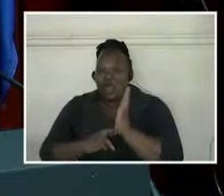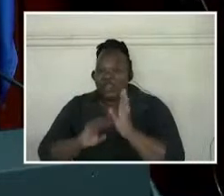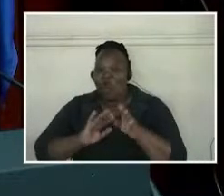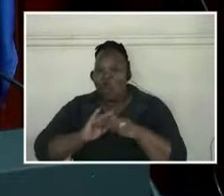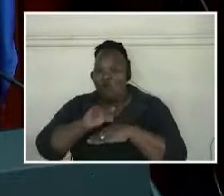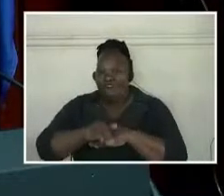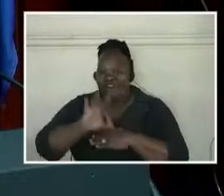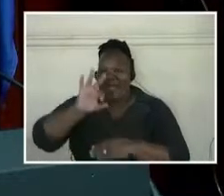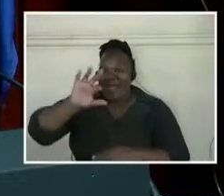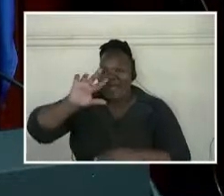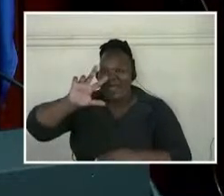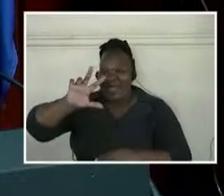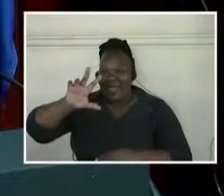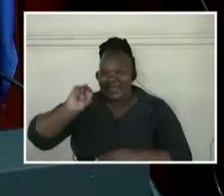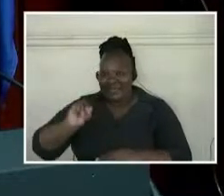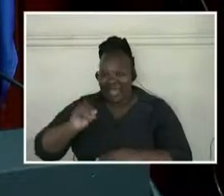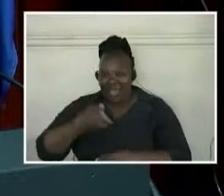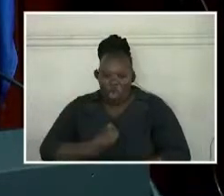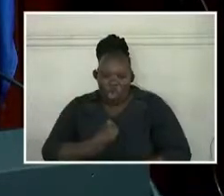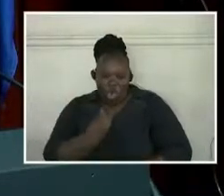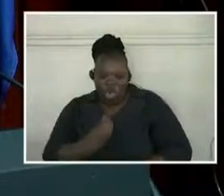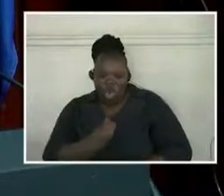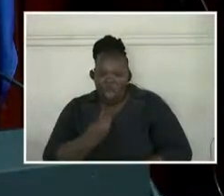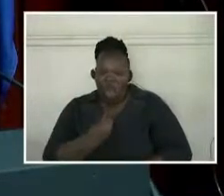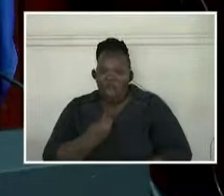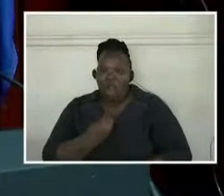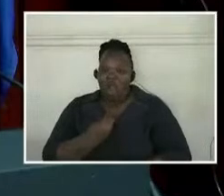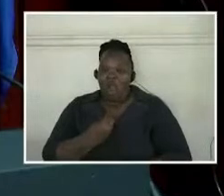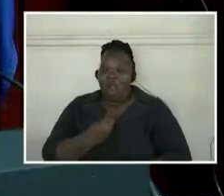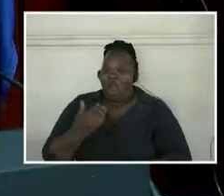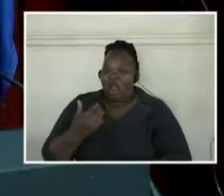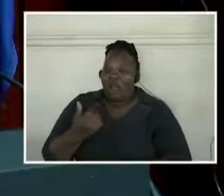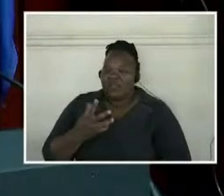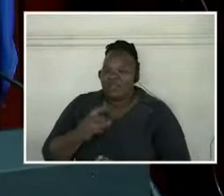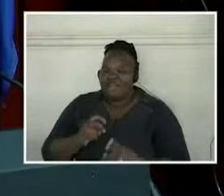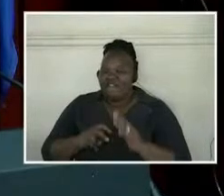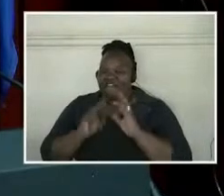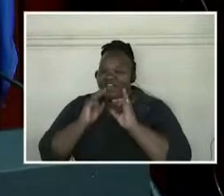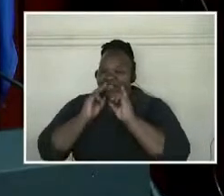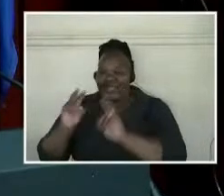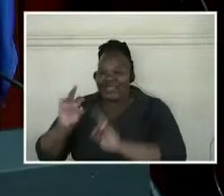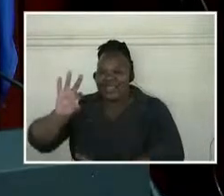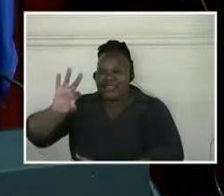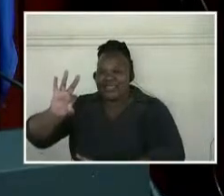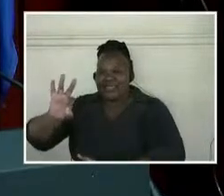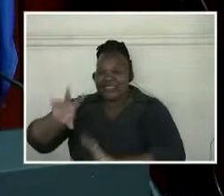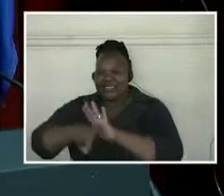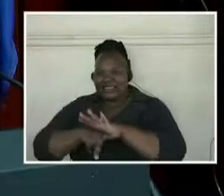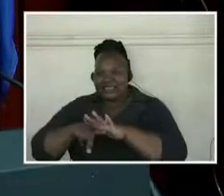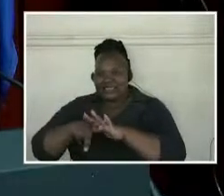80 young artists and has visited three district municipalities we have also